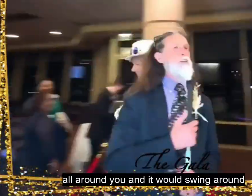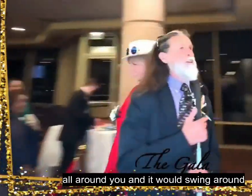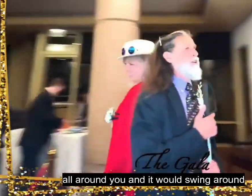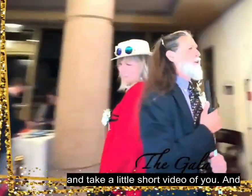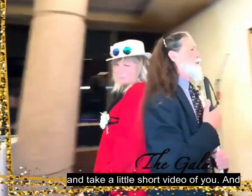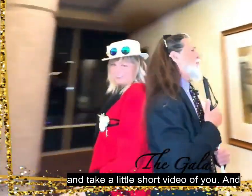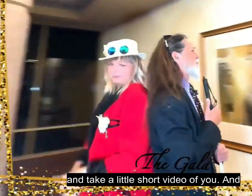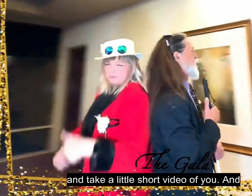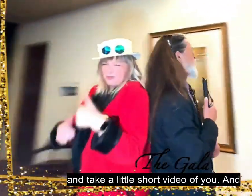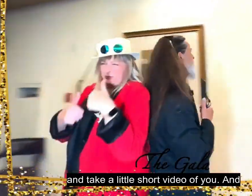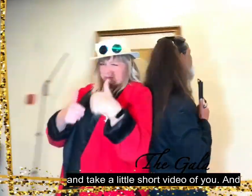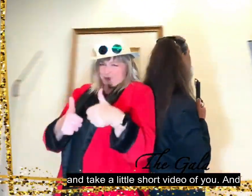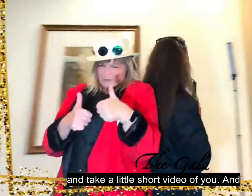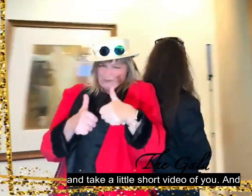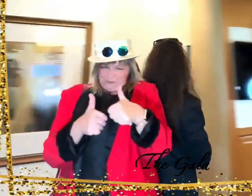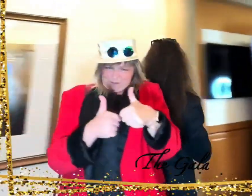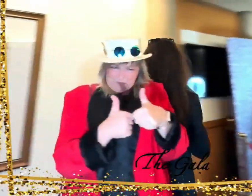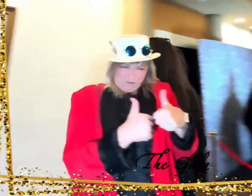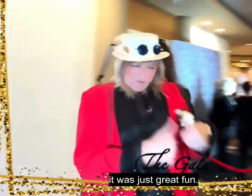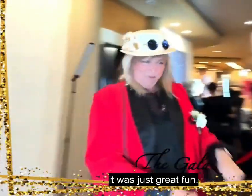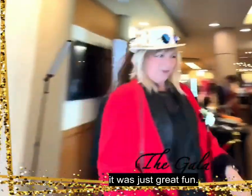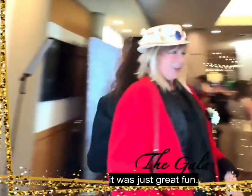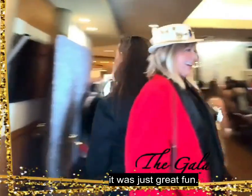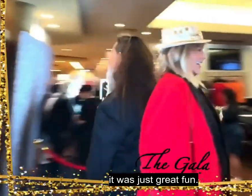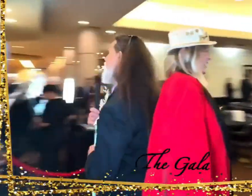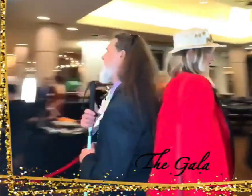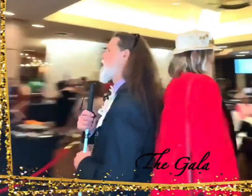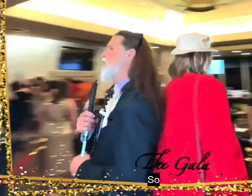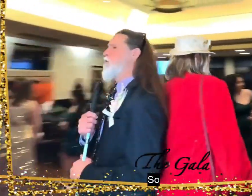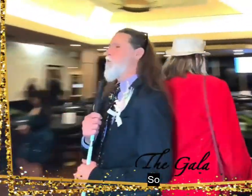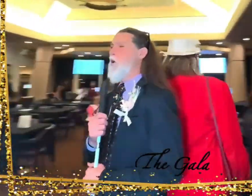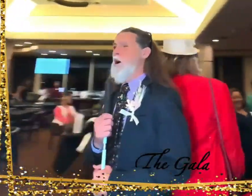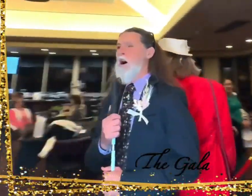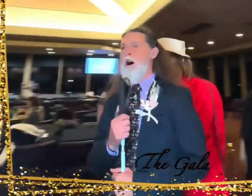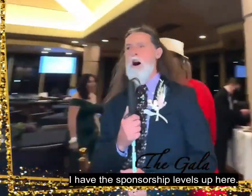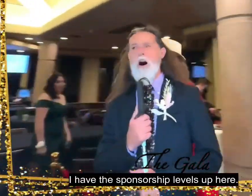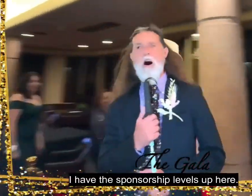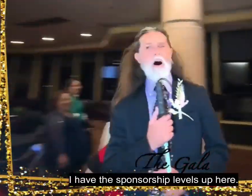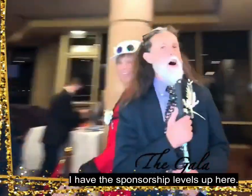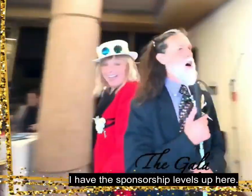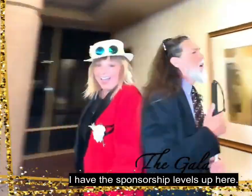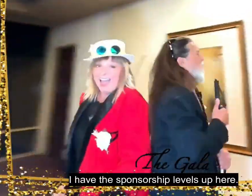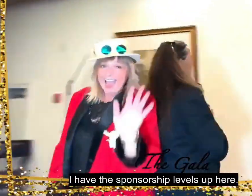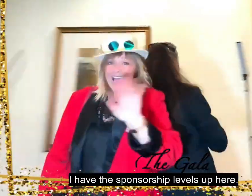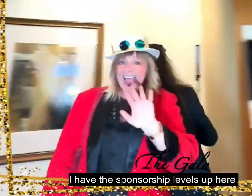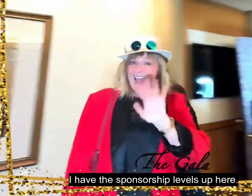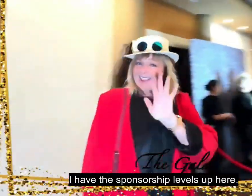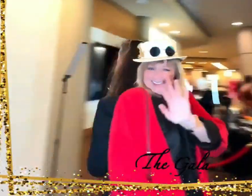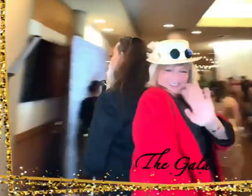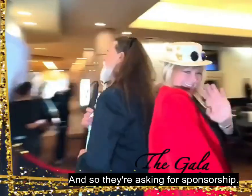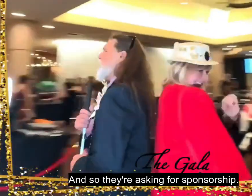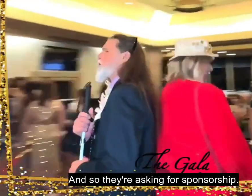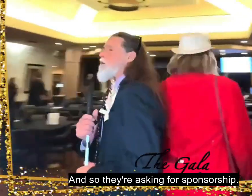swing around and take a little short video of you, and it was just great fun. So I have the sponsorship levels up